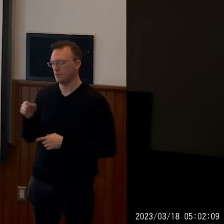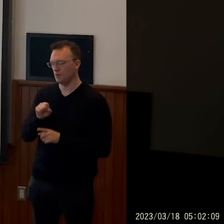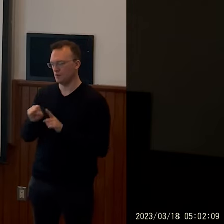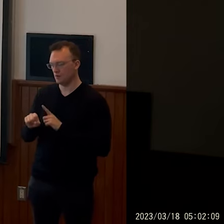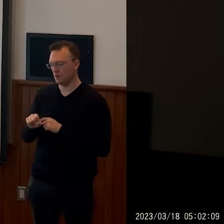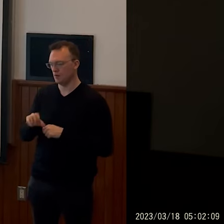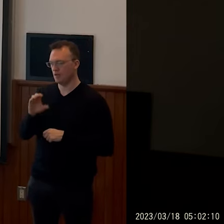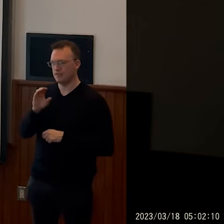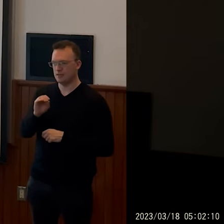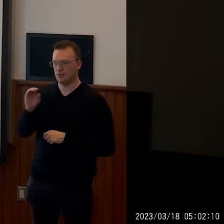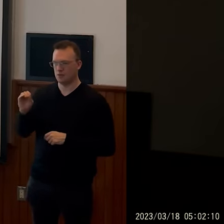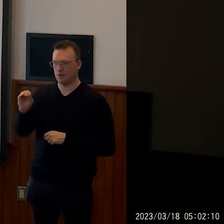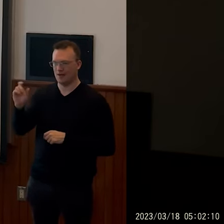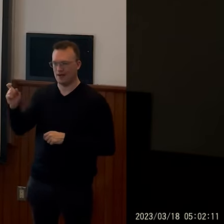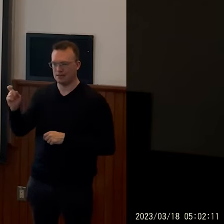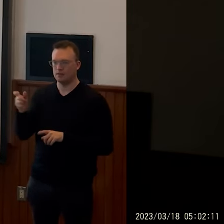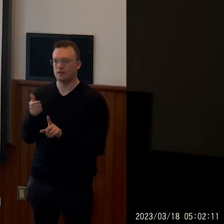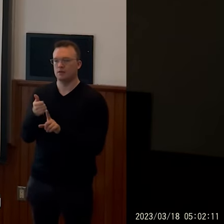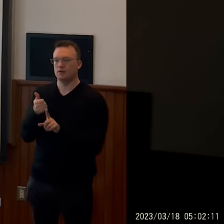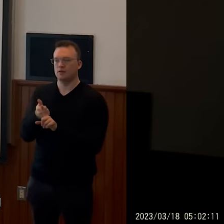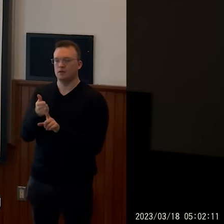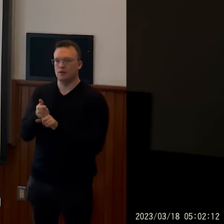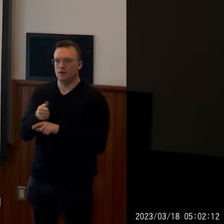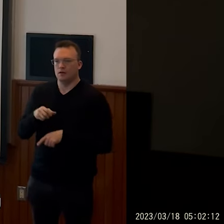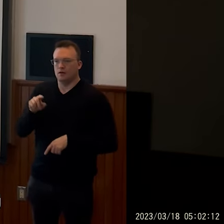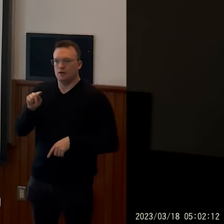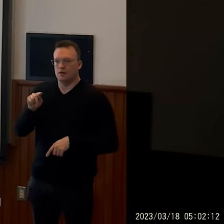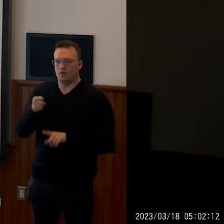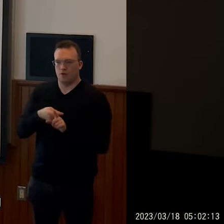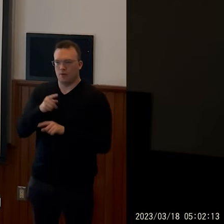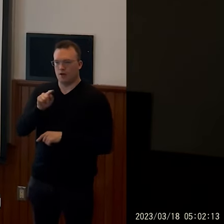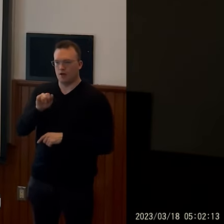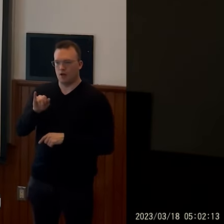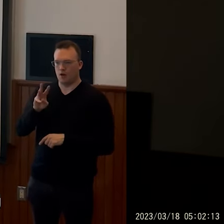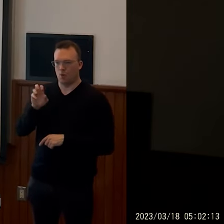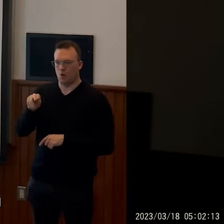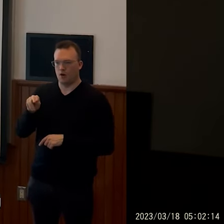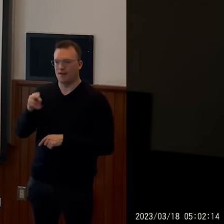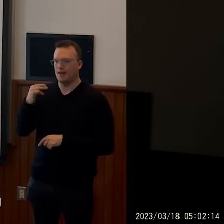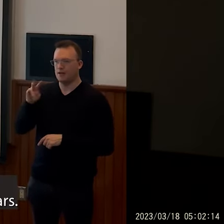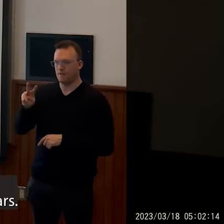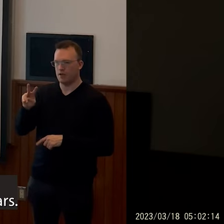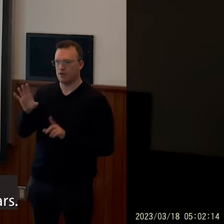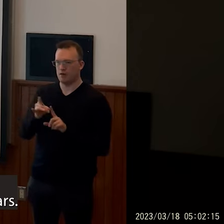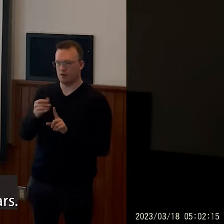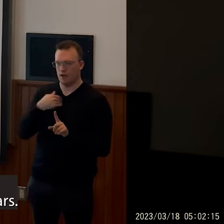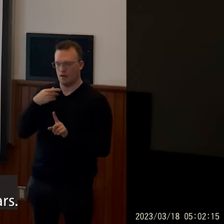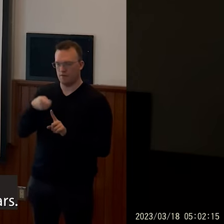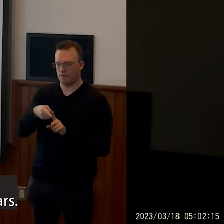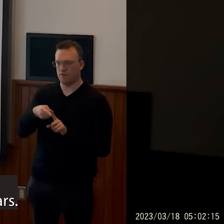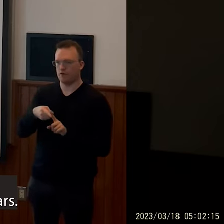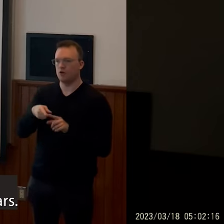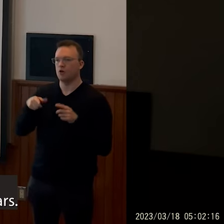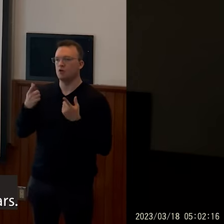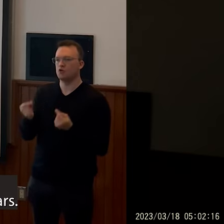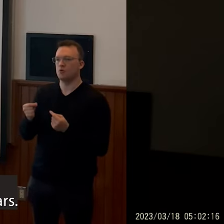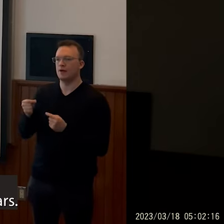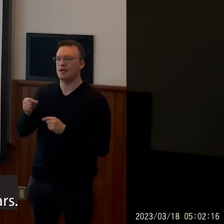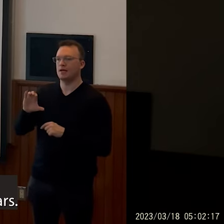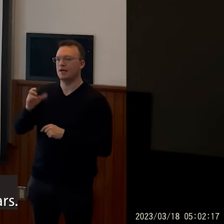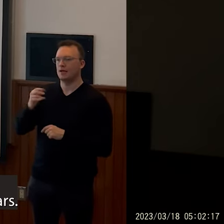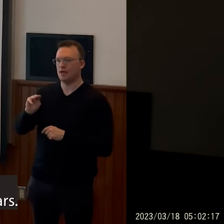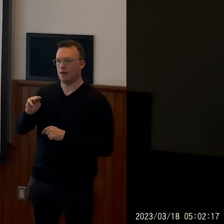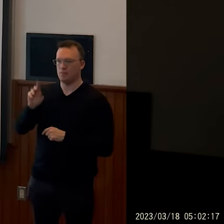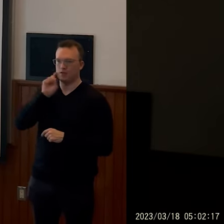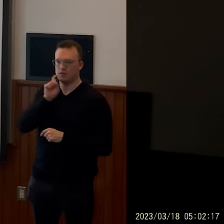of 00X. He's a Taiwanese, HIV positive, doing chem sex, and also in prison